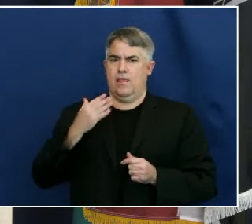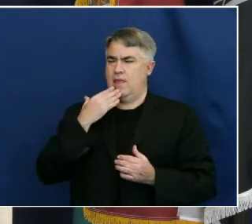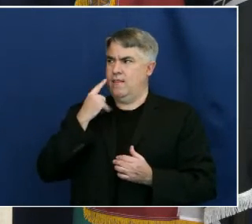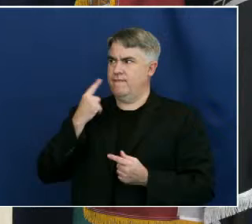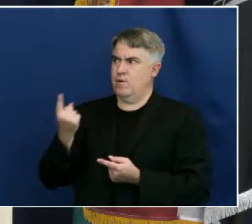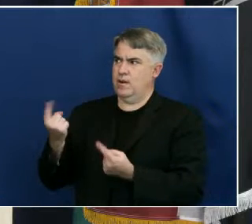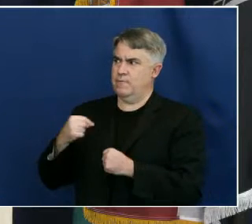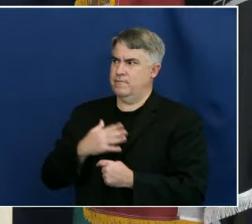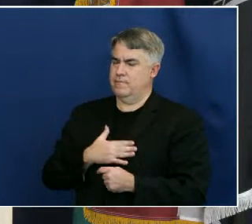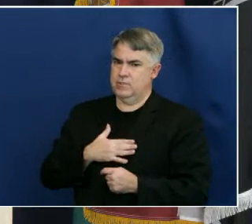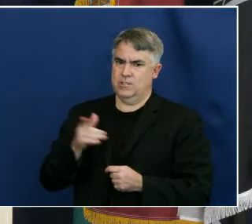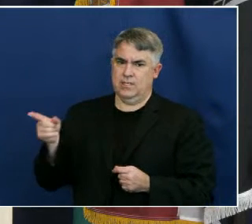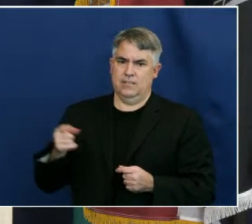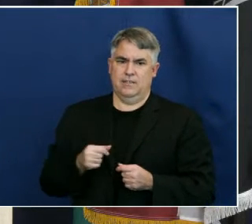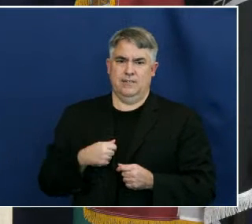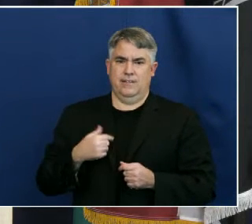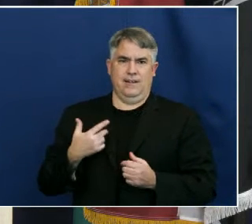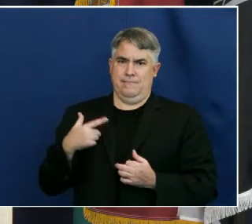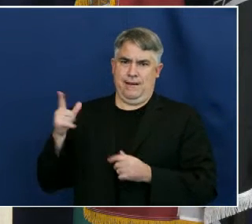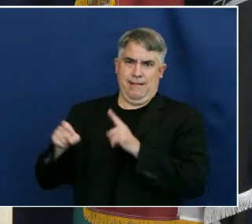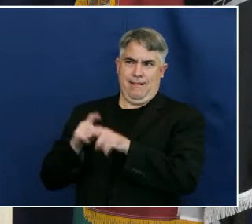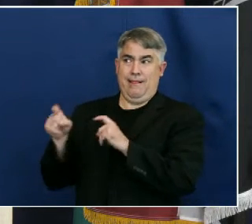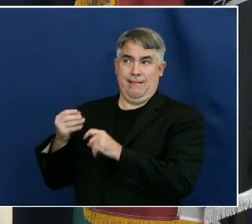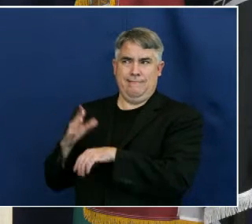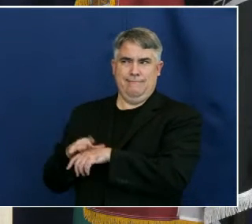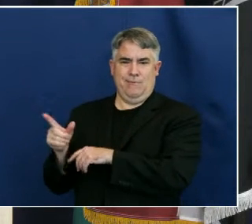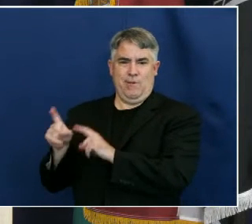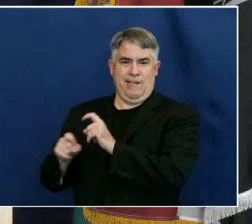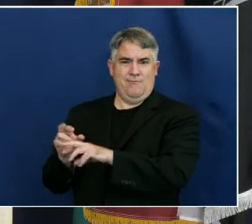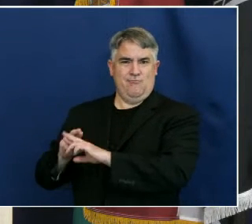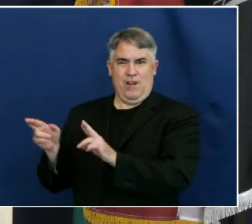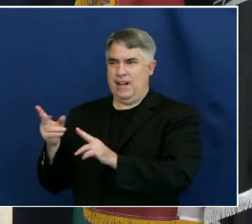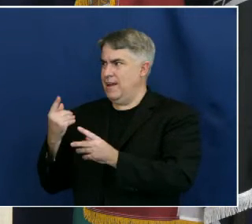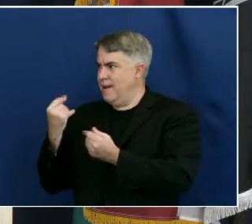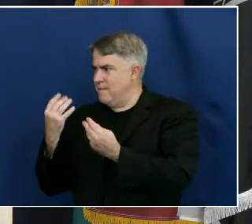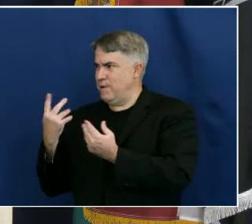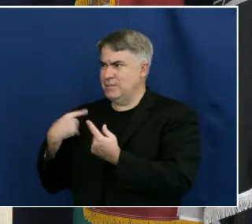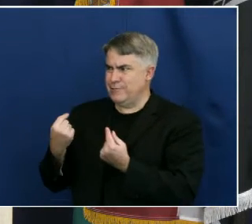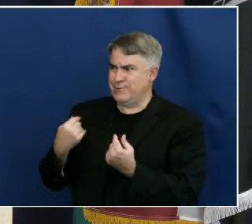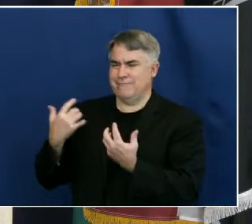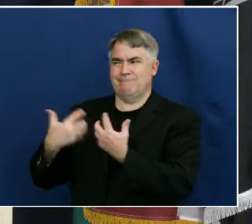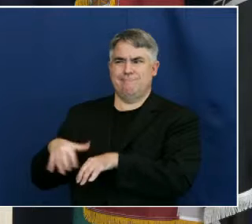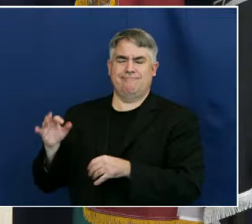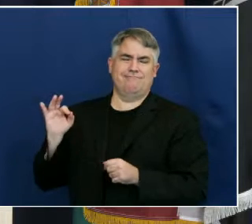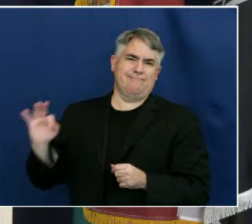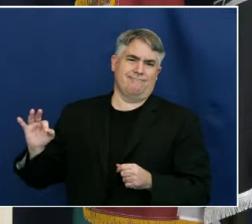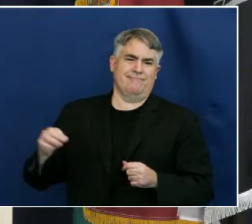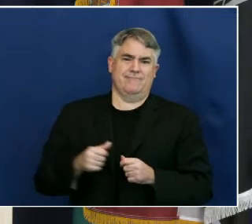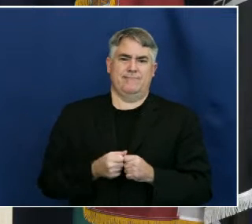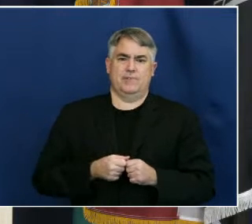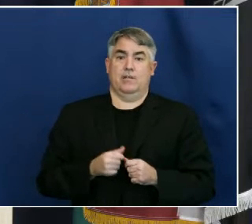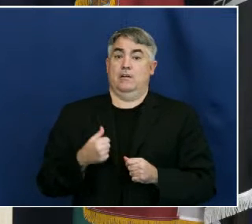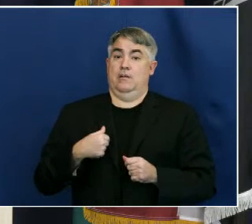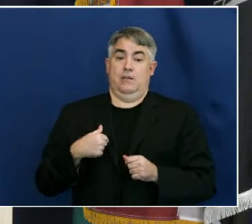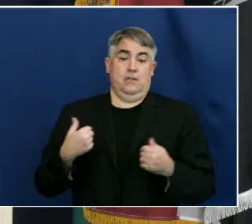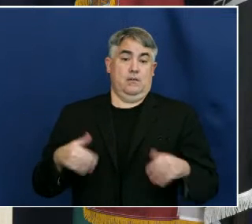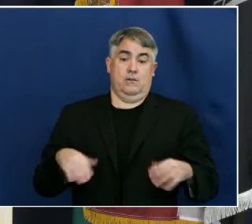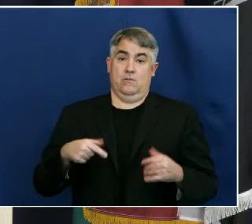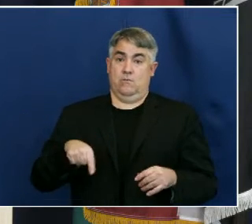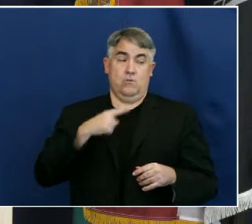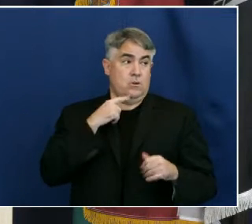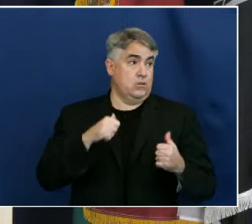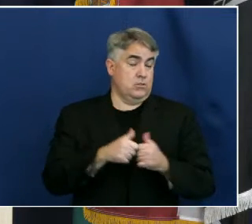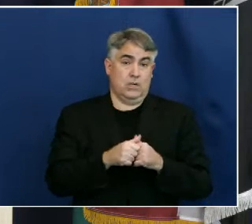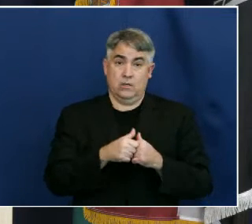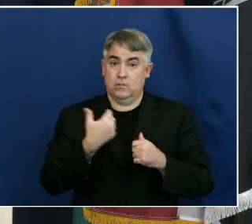them. And they always come through. And this is going to be difficult. There's a lot of folks, and there's a lot of moving parts. It may